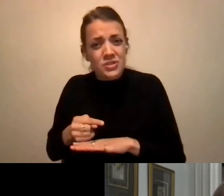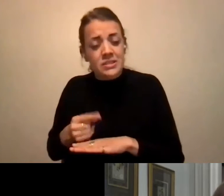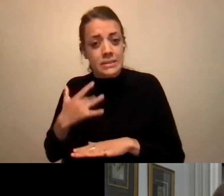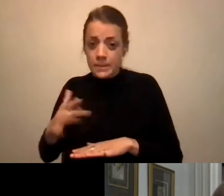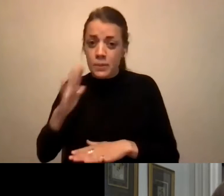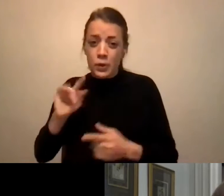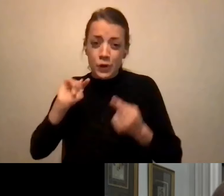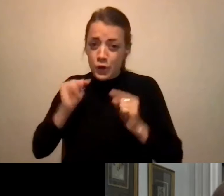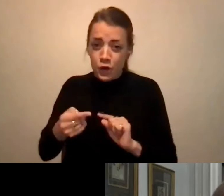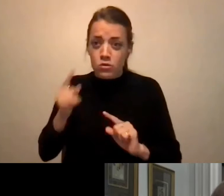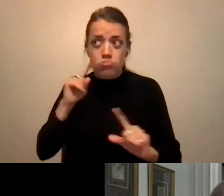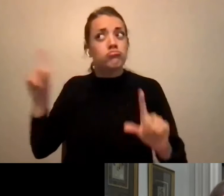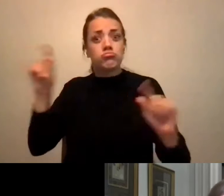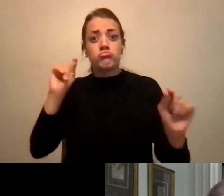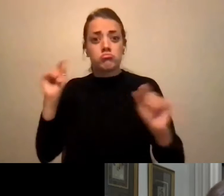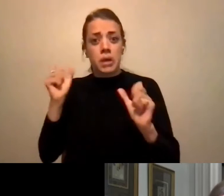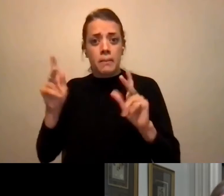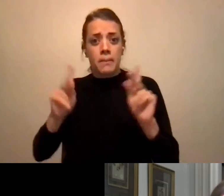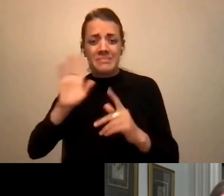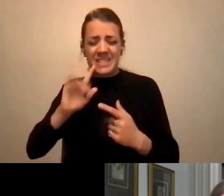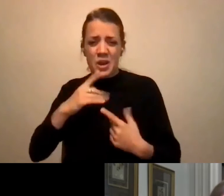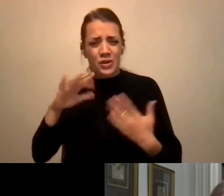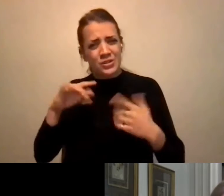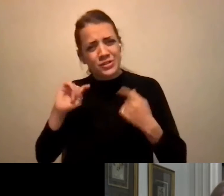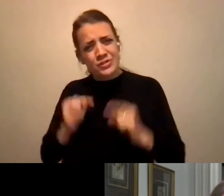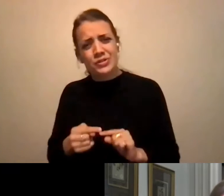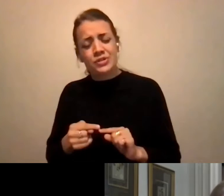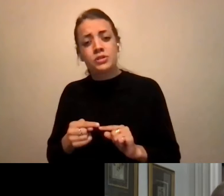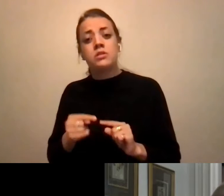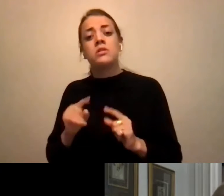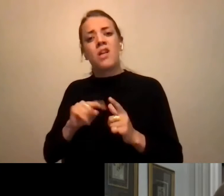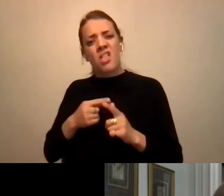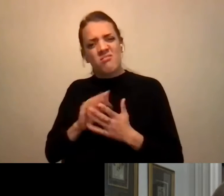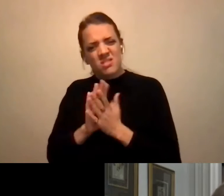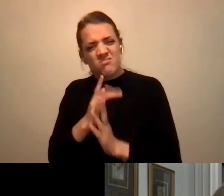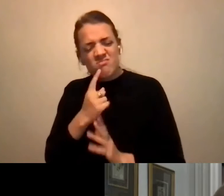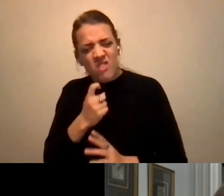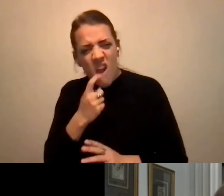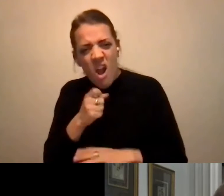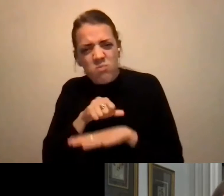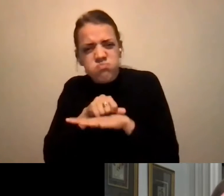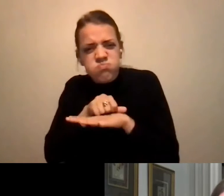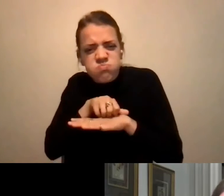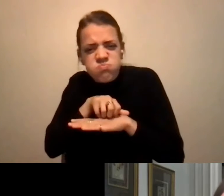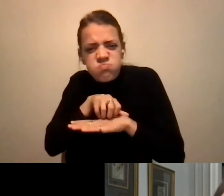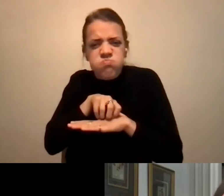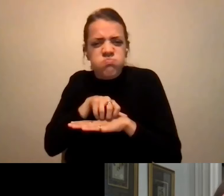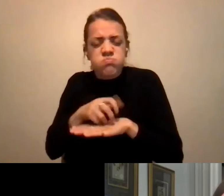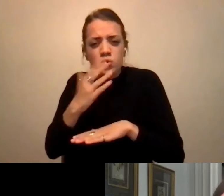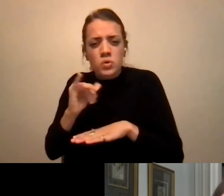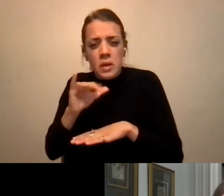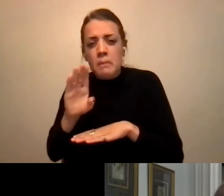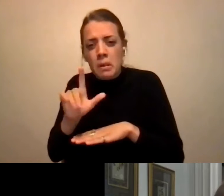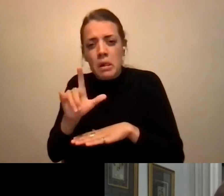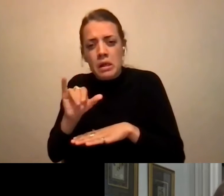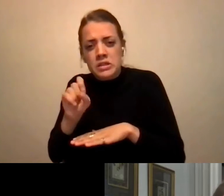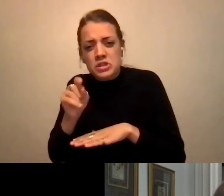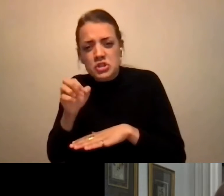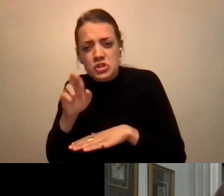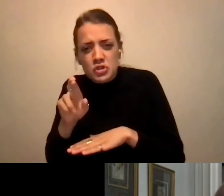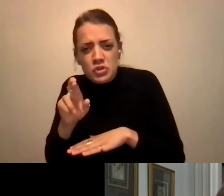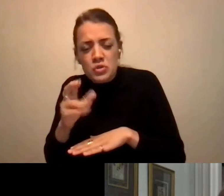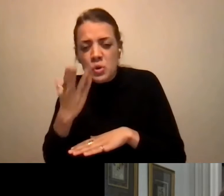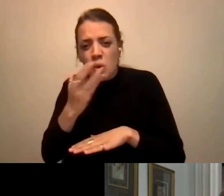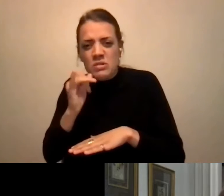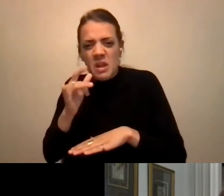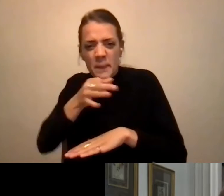I've heard quite a bit. And then it turns a little bit red and swollen, looks a little like a blister, maybe looks like it has a little belly button in the middle of